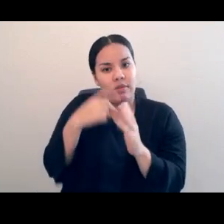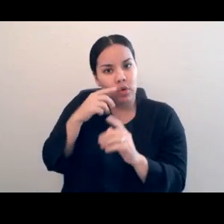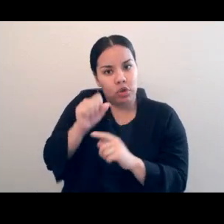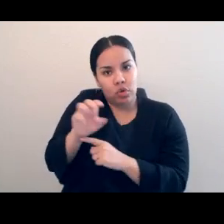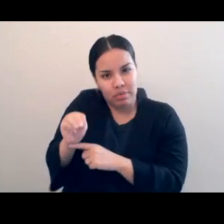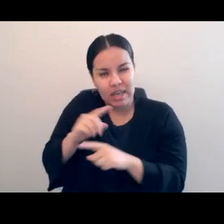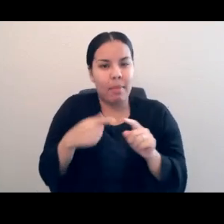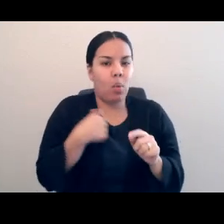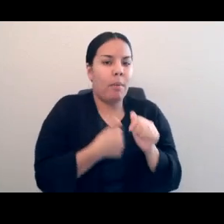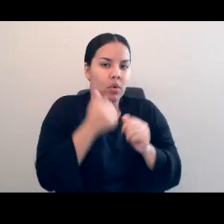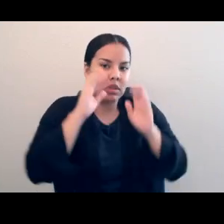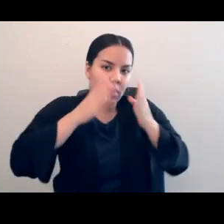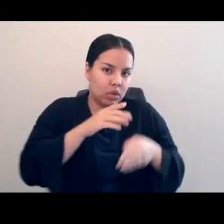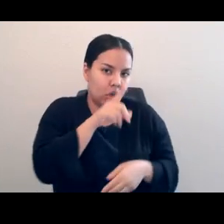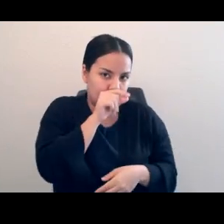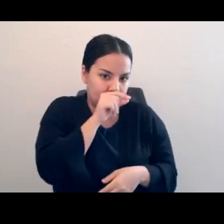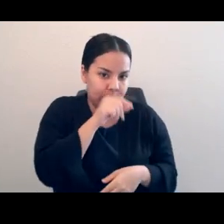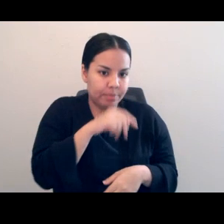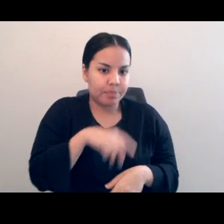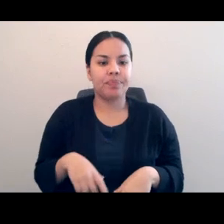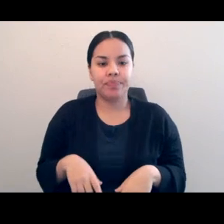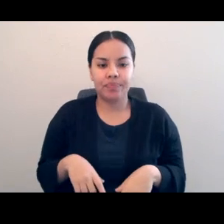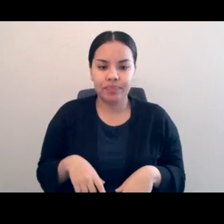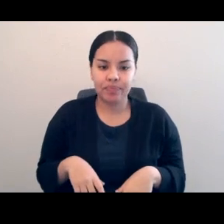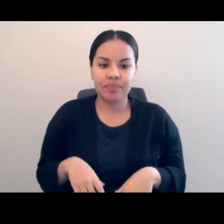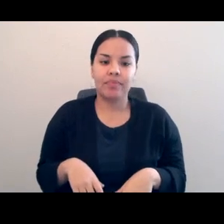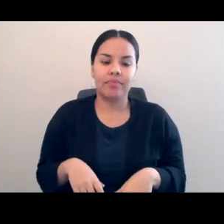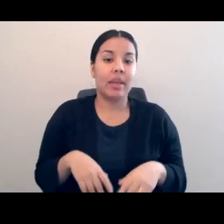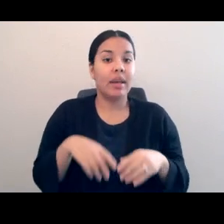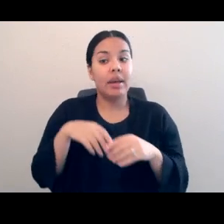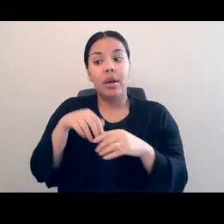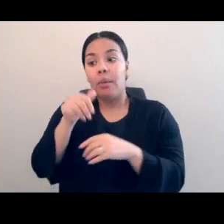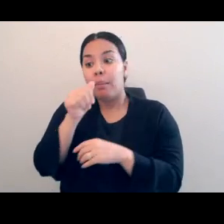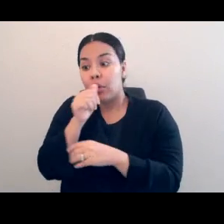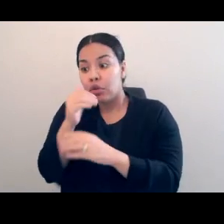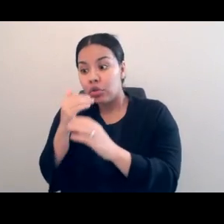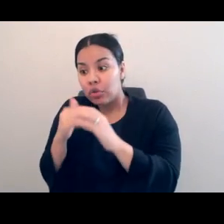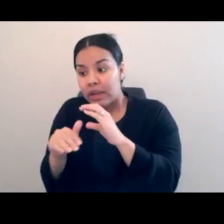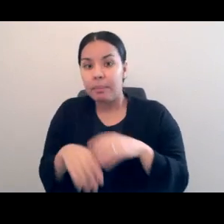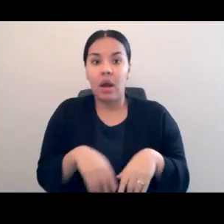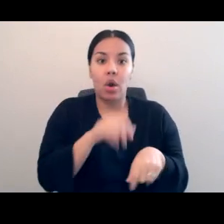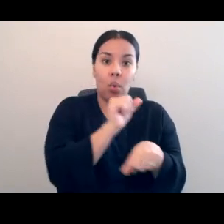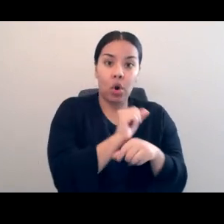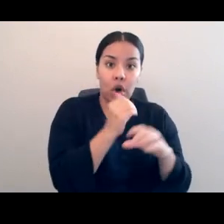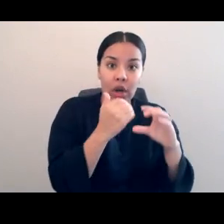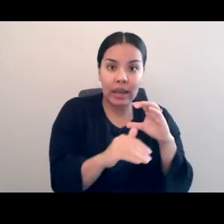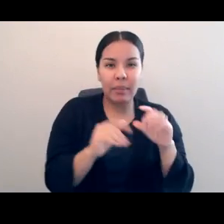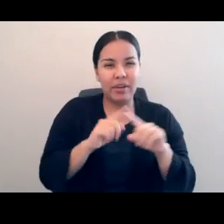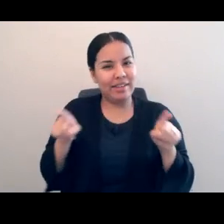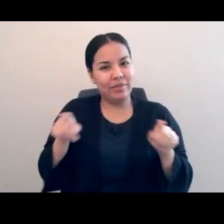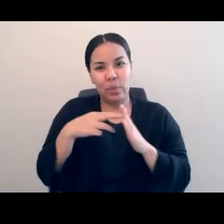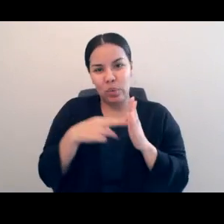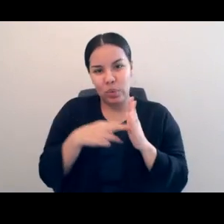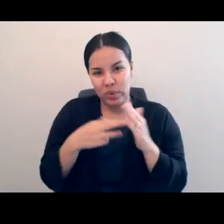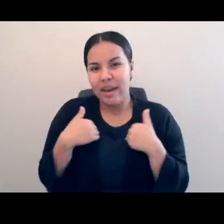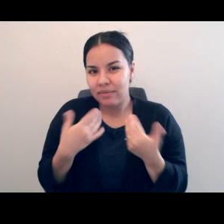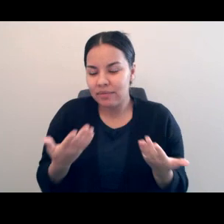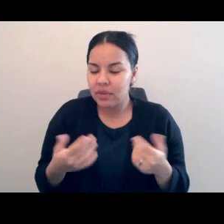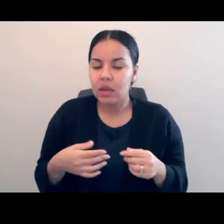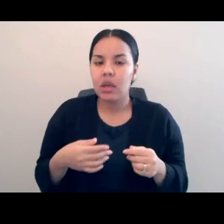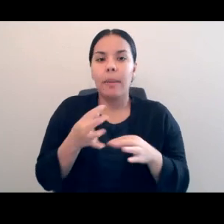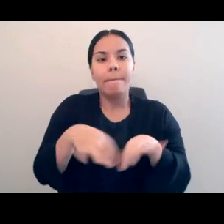So personal email has different rules than versus work email. Remember, you just have to